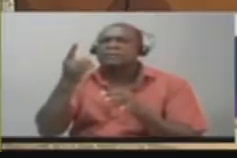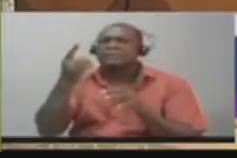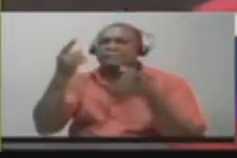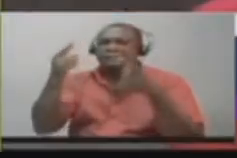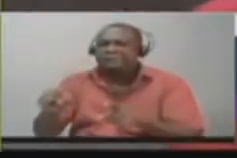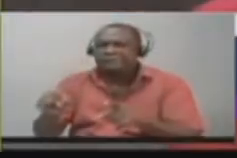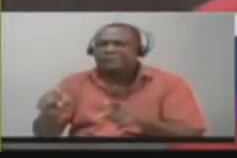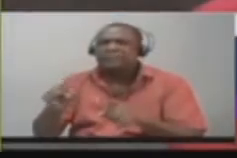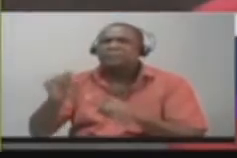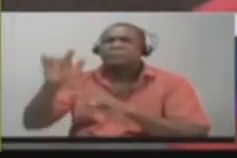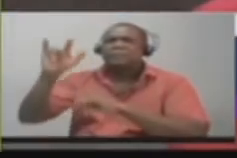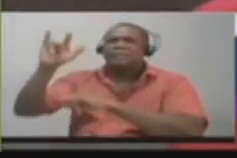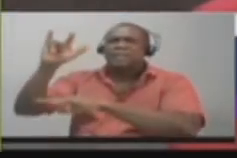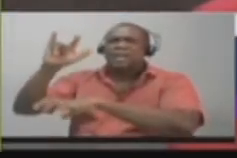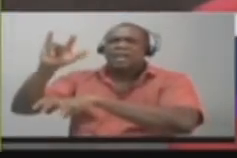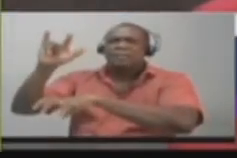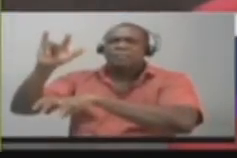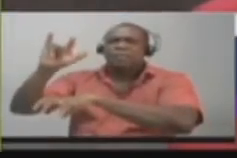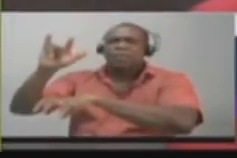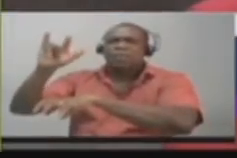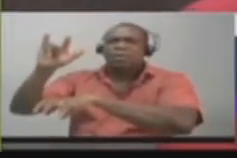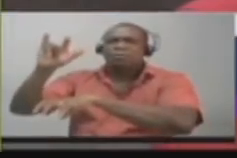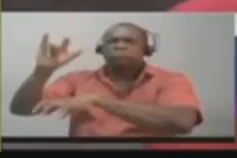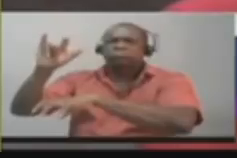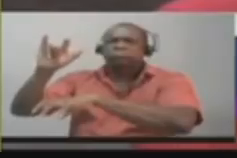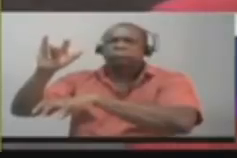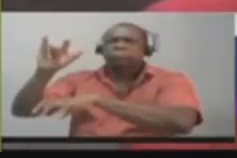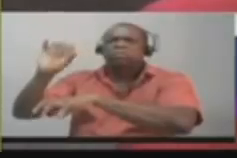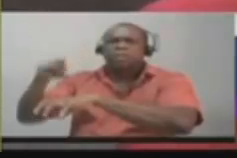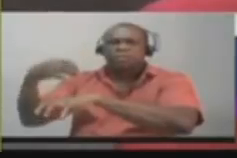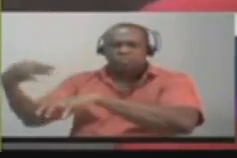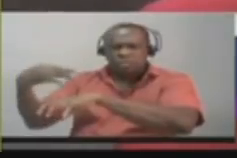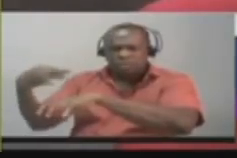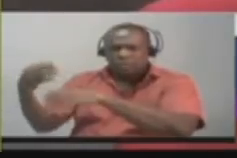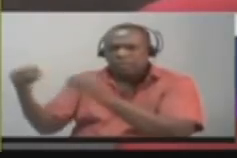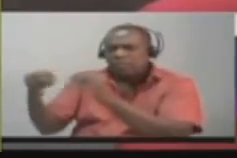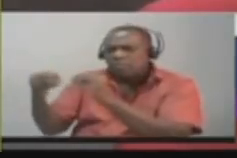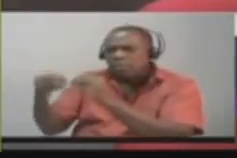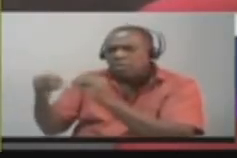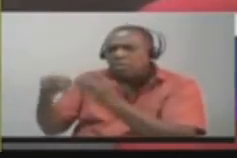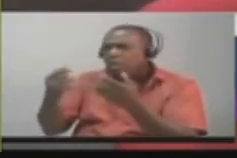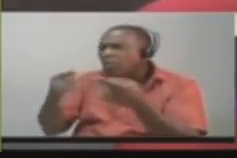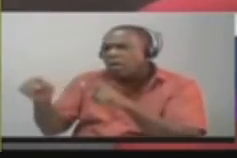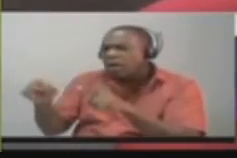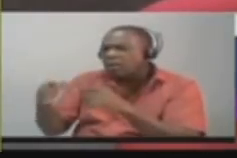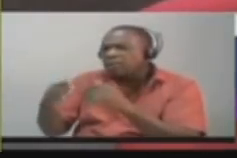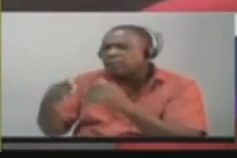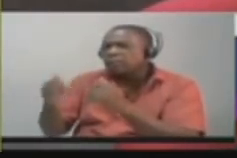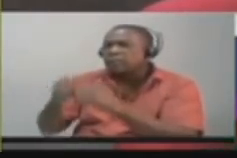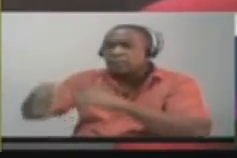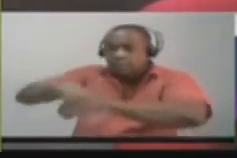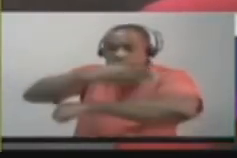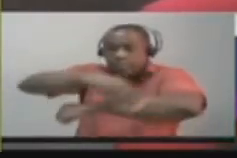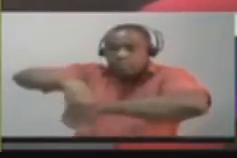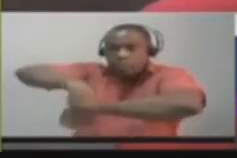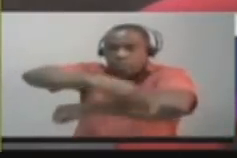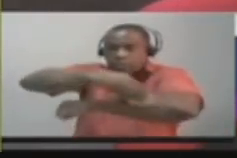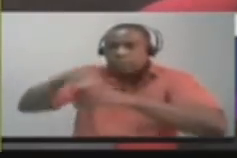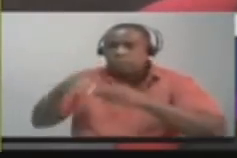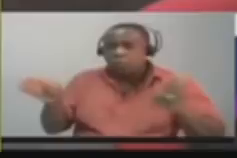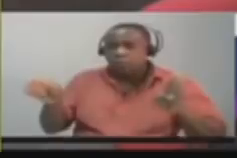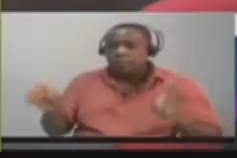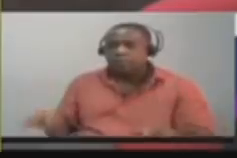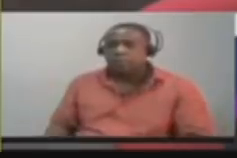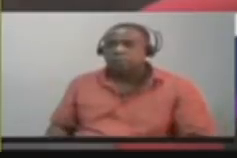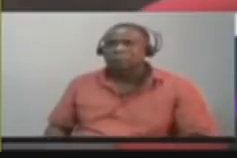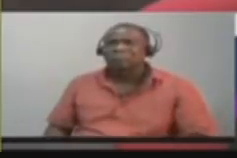mind sharing some more details on that and just give us an overview of how everything went this morning, with the borders reopening? There isn't much more to